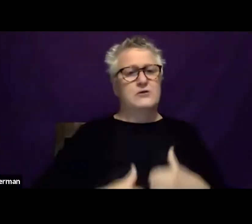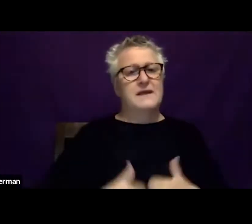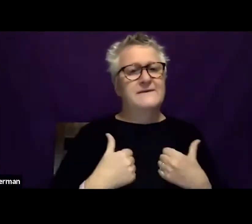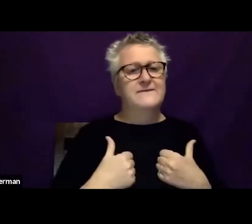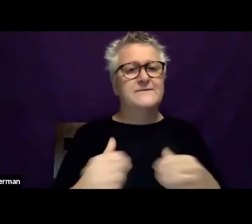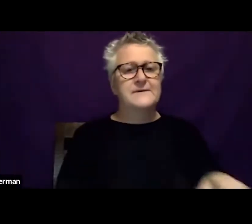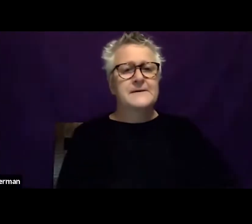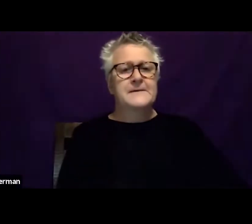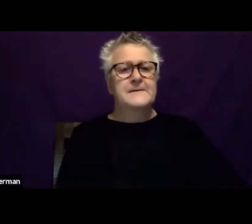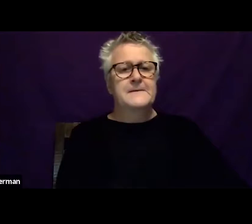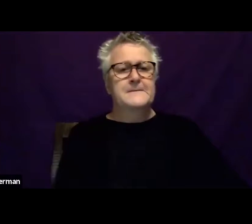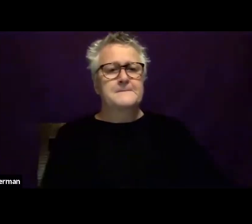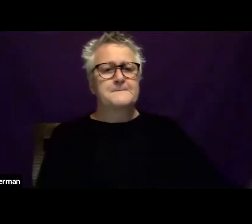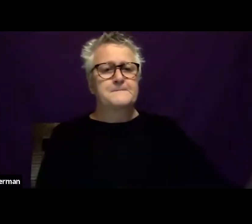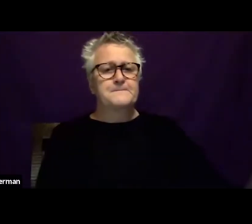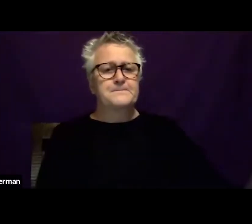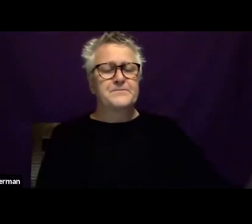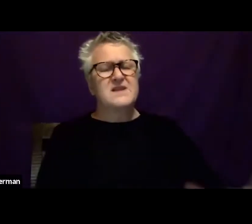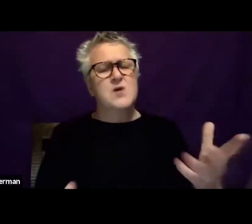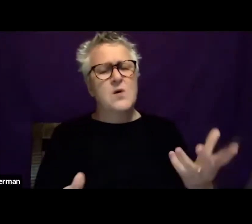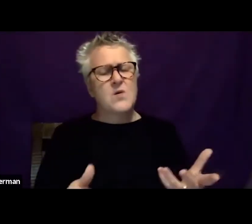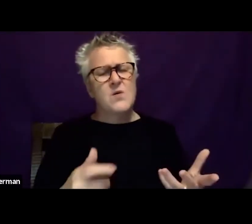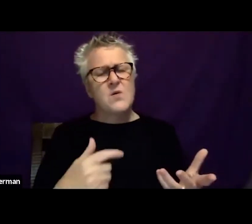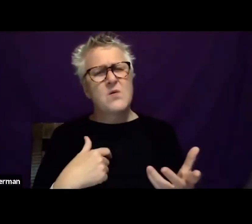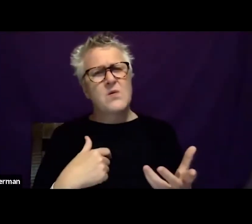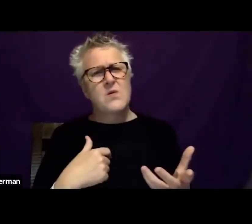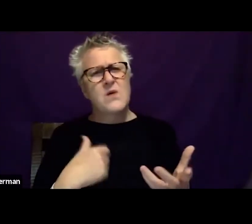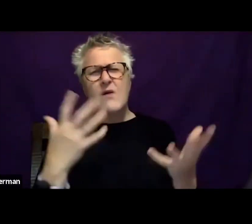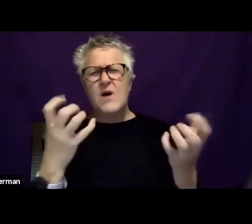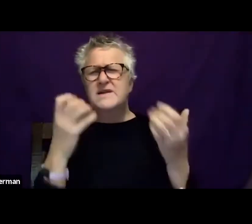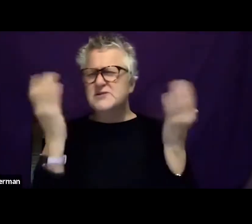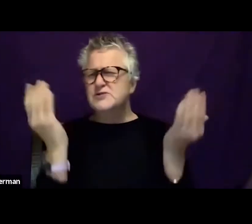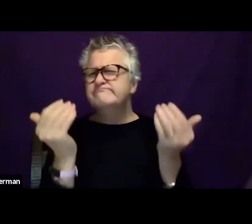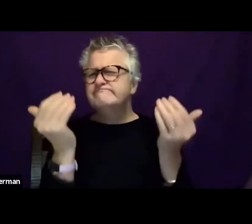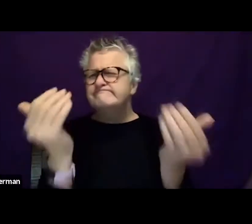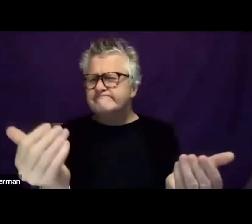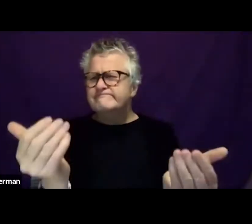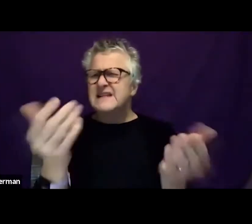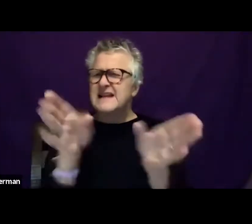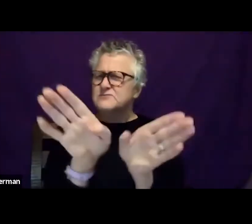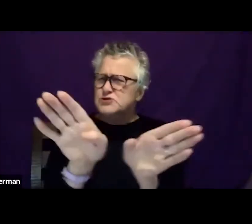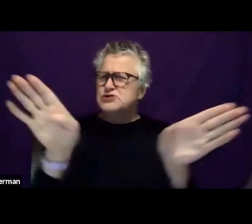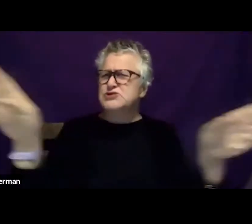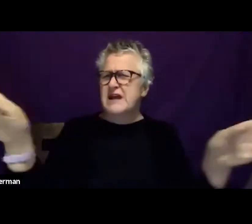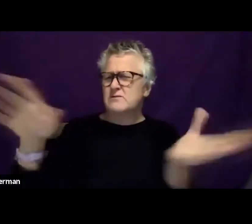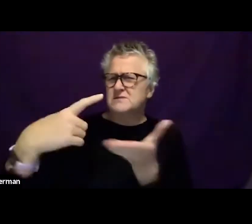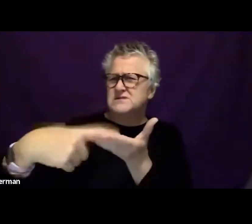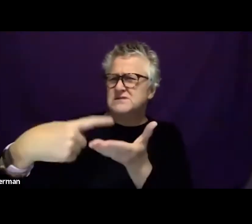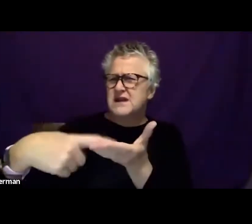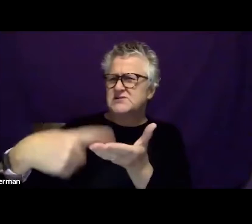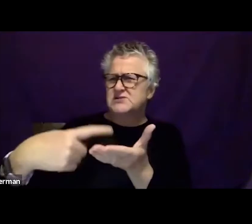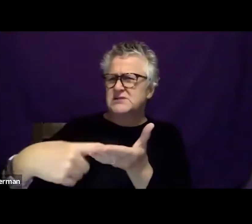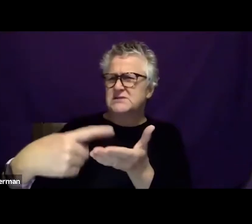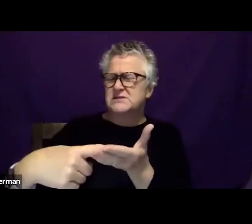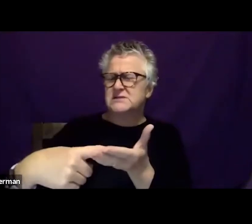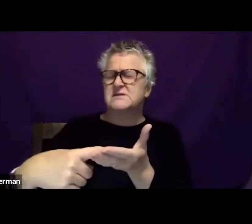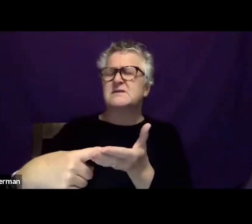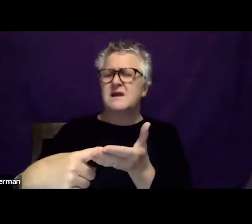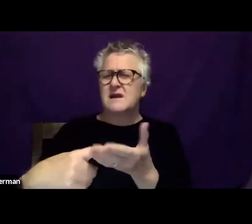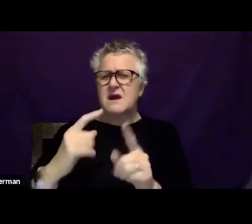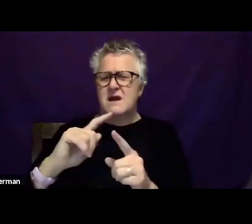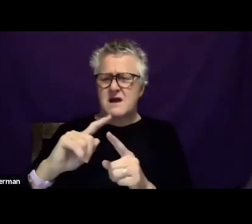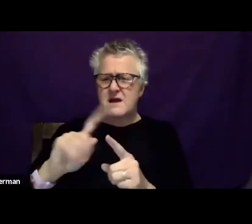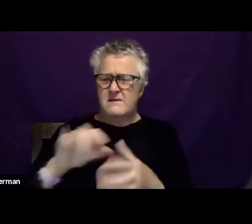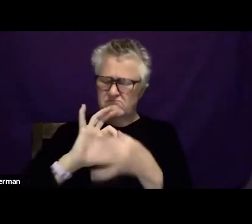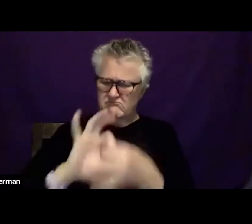So kind of wanted to have a kind of just general discussion with Spring and with Amy around how that history